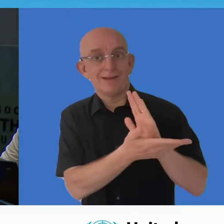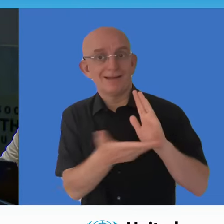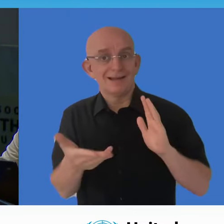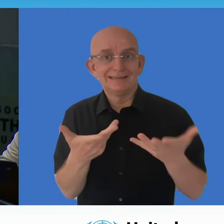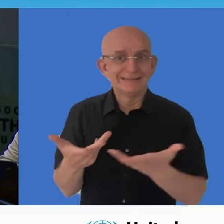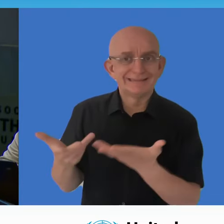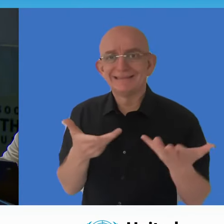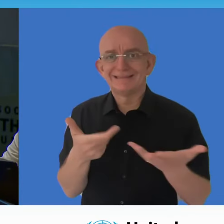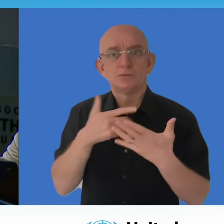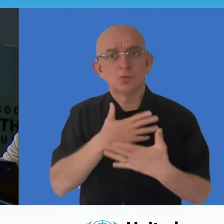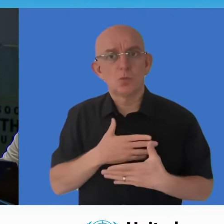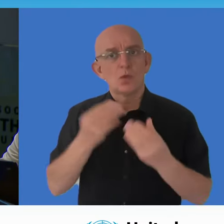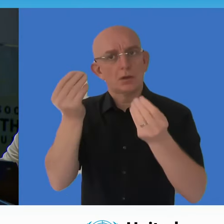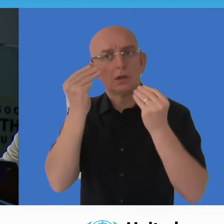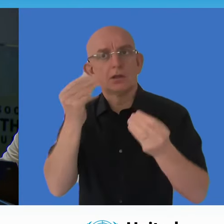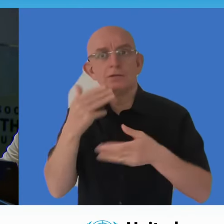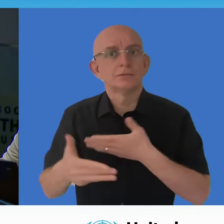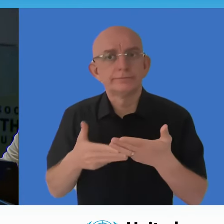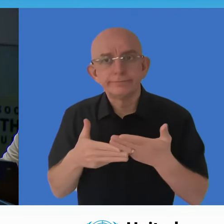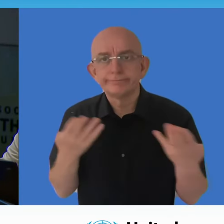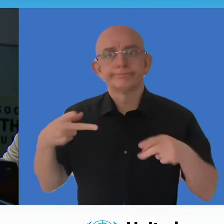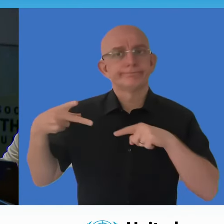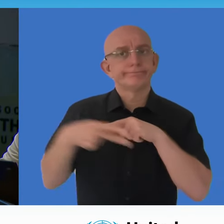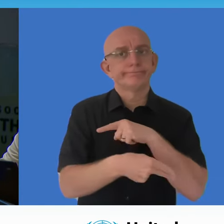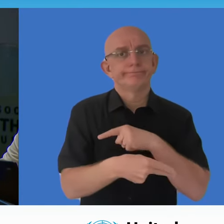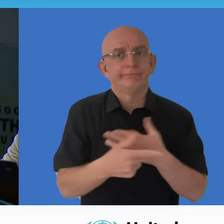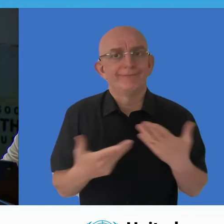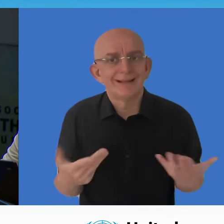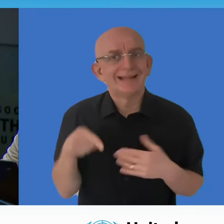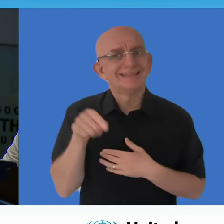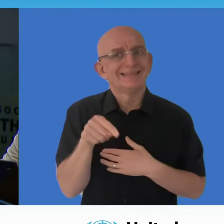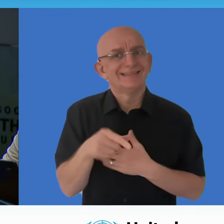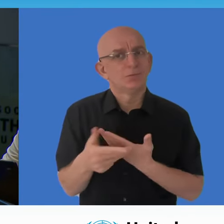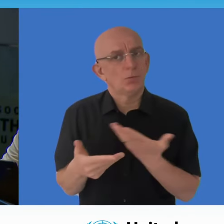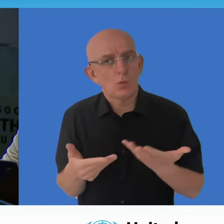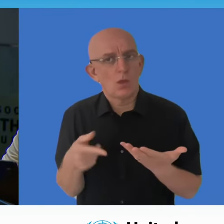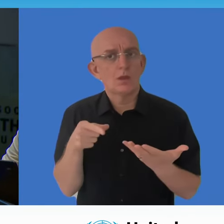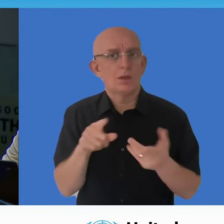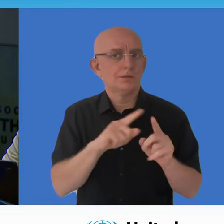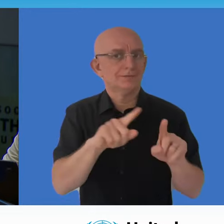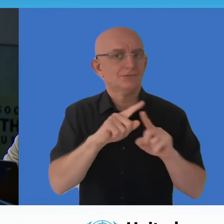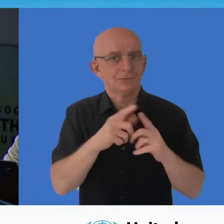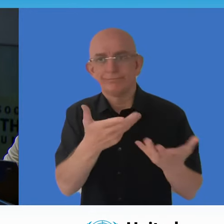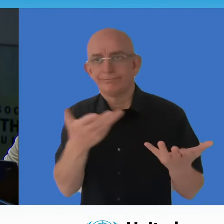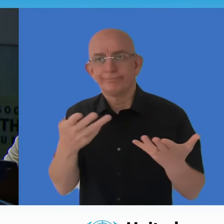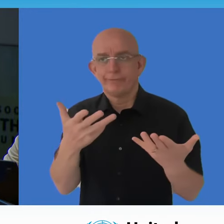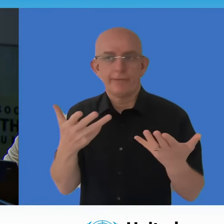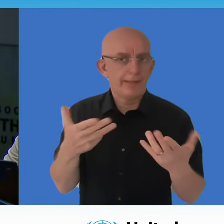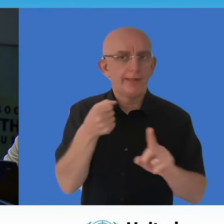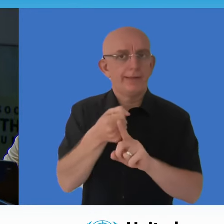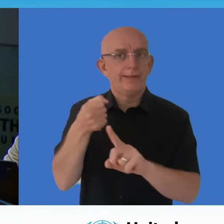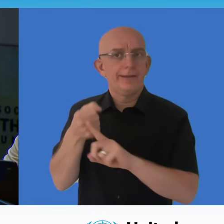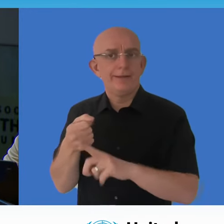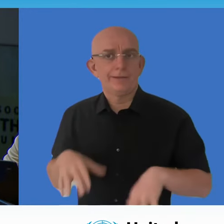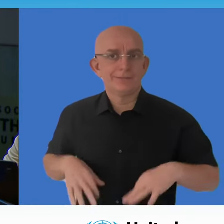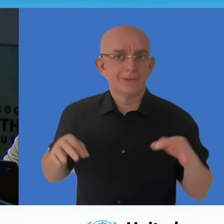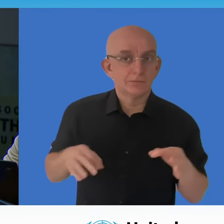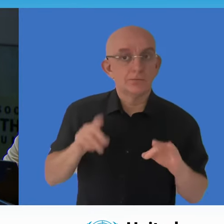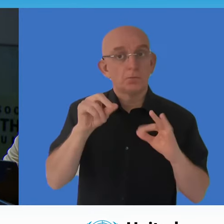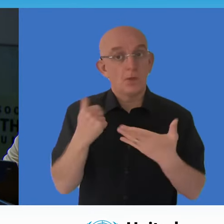economic disparities in poverty. By providing them with the tools and resources they need, we can give them an equal chance as everyone else of